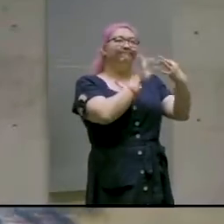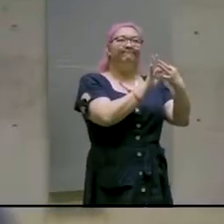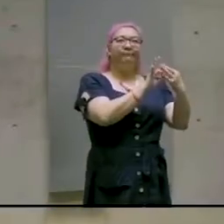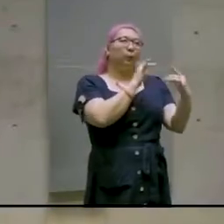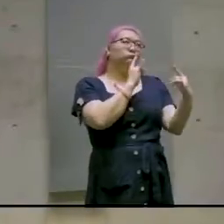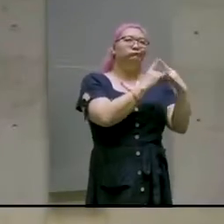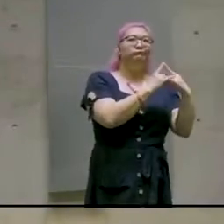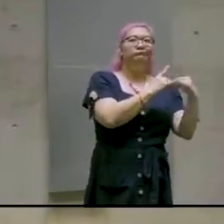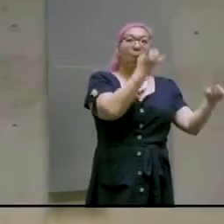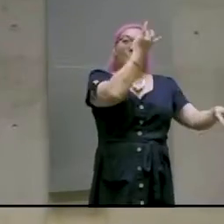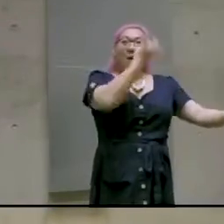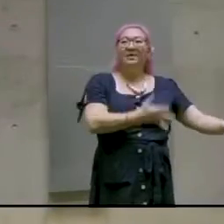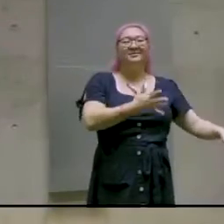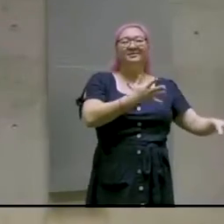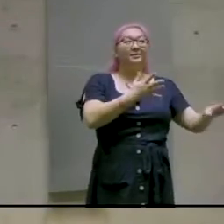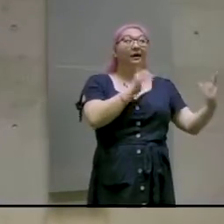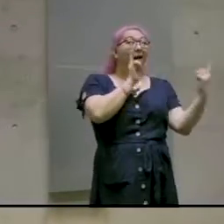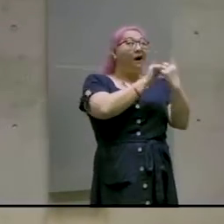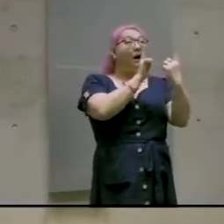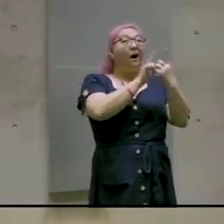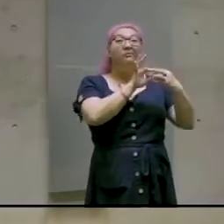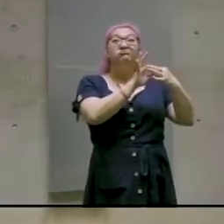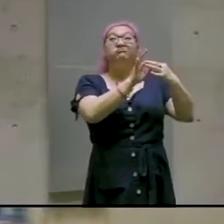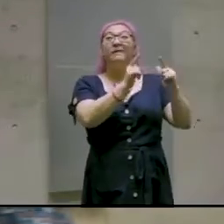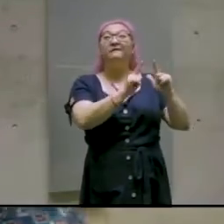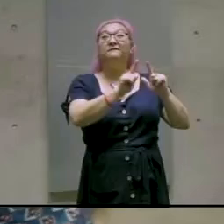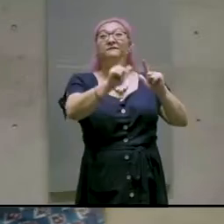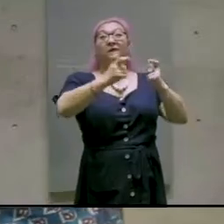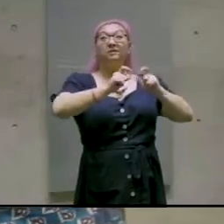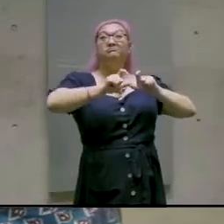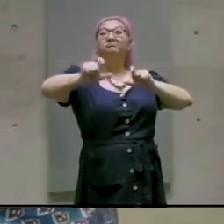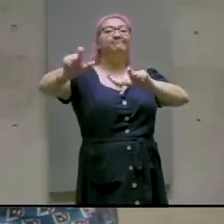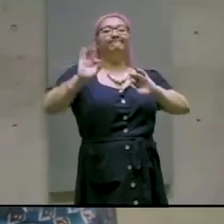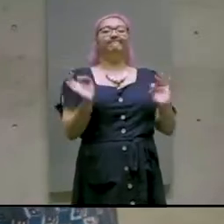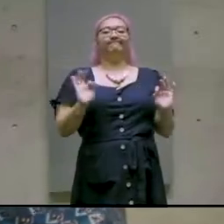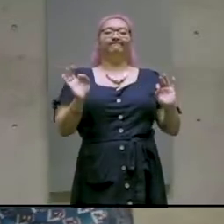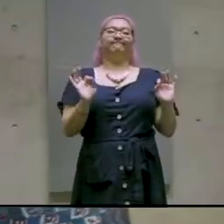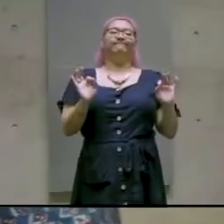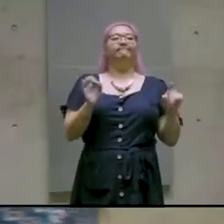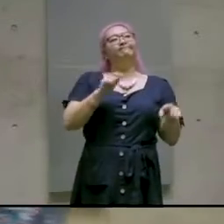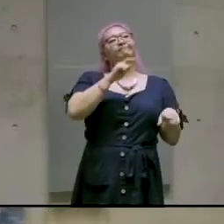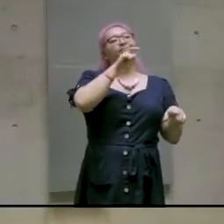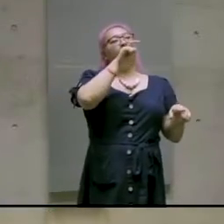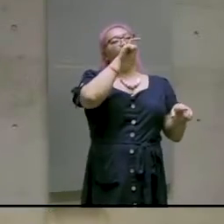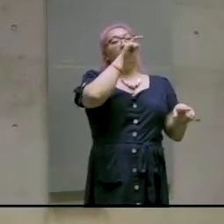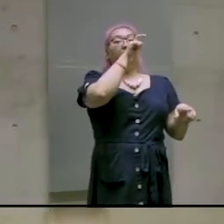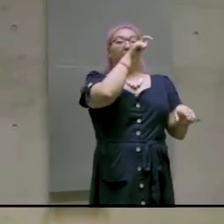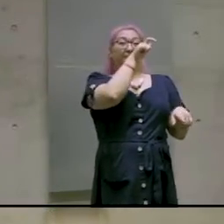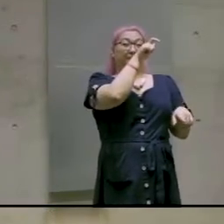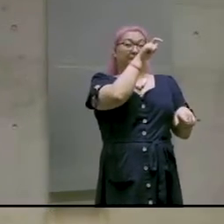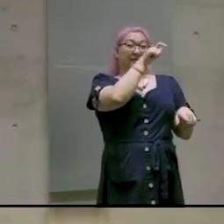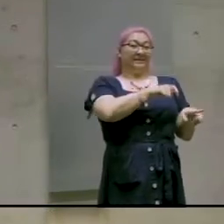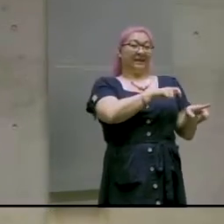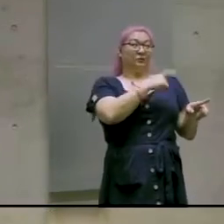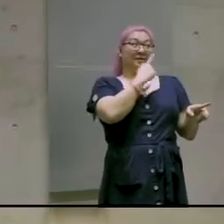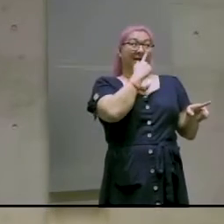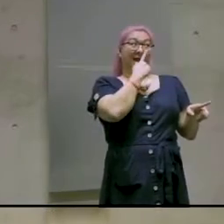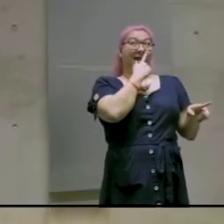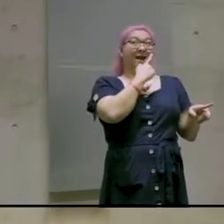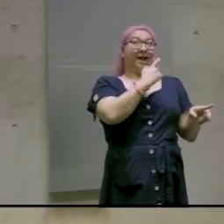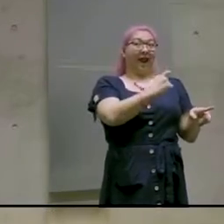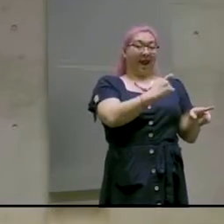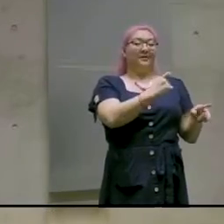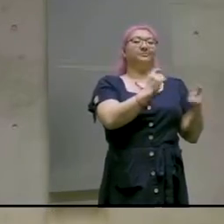player. Within the story himself, he is able to kind of override the player's kind of motivations. It's not a